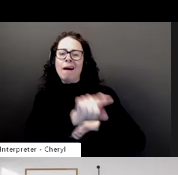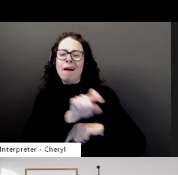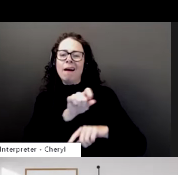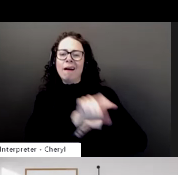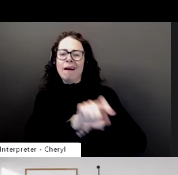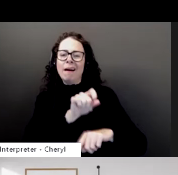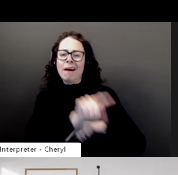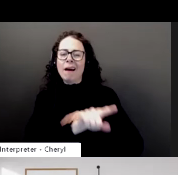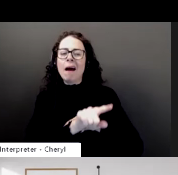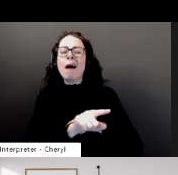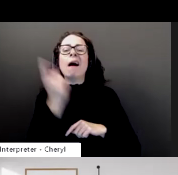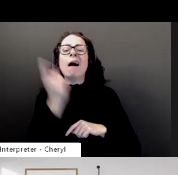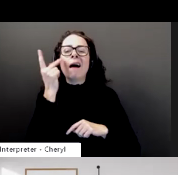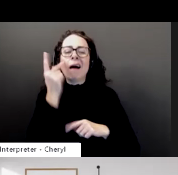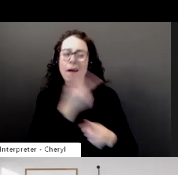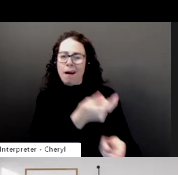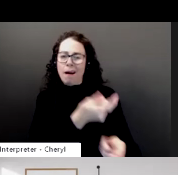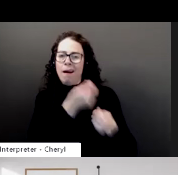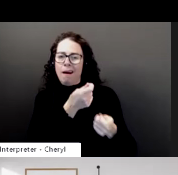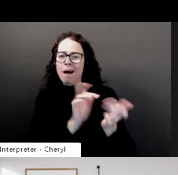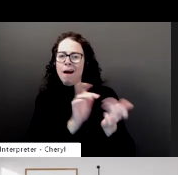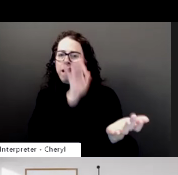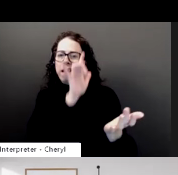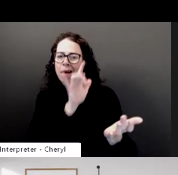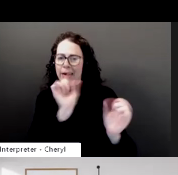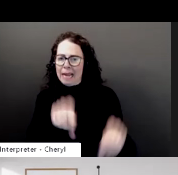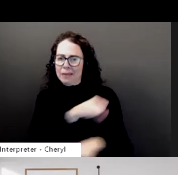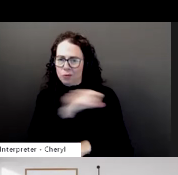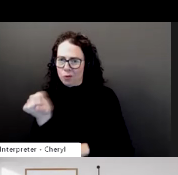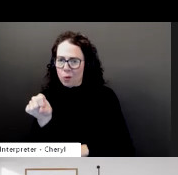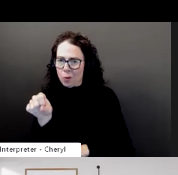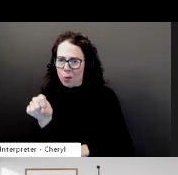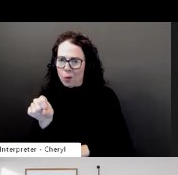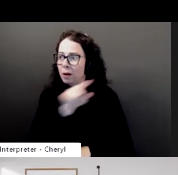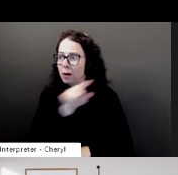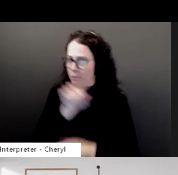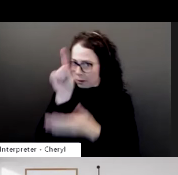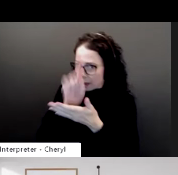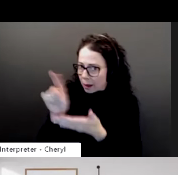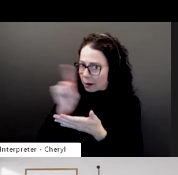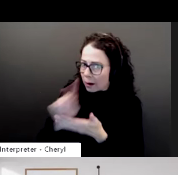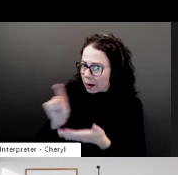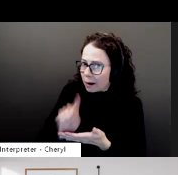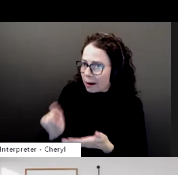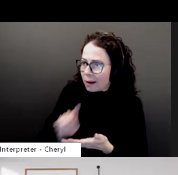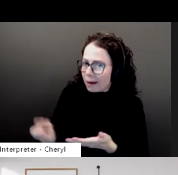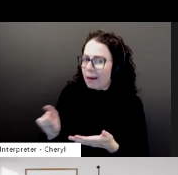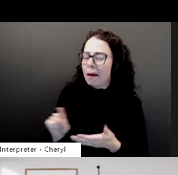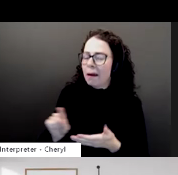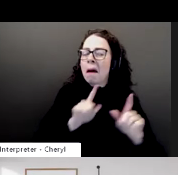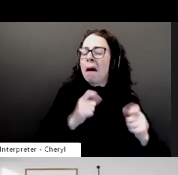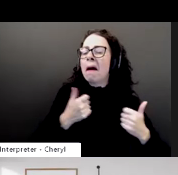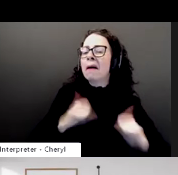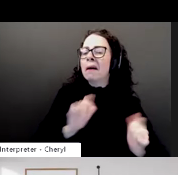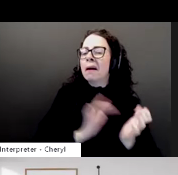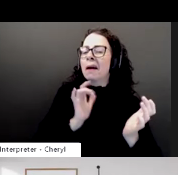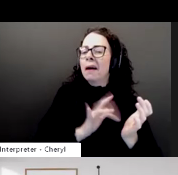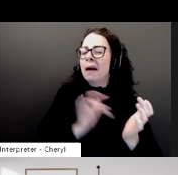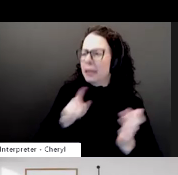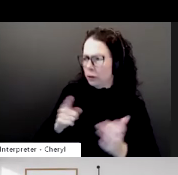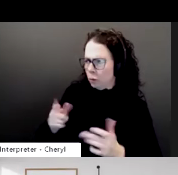goal is to see if you can detect them. And then each week you get a follow-up that shows what the previous week's phishing email